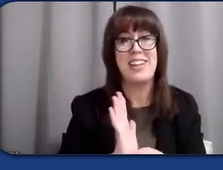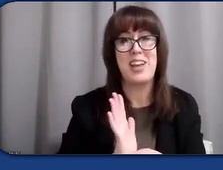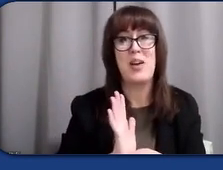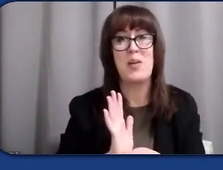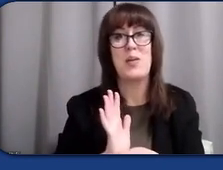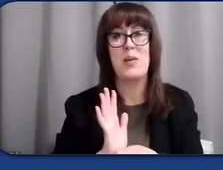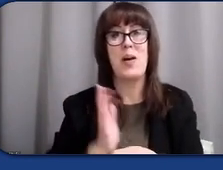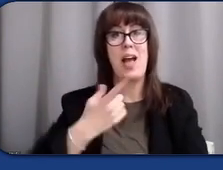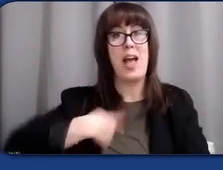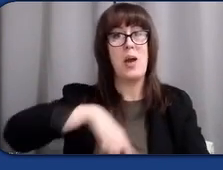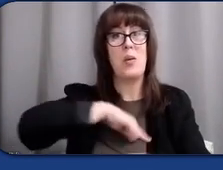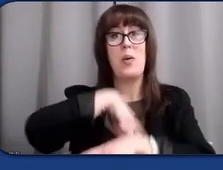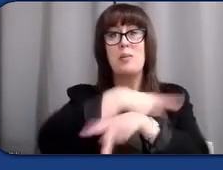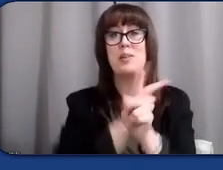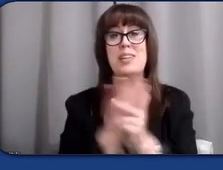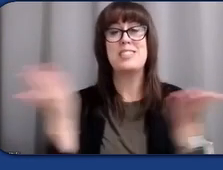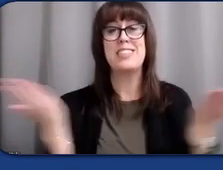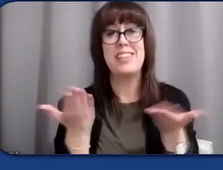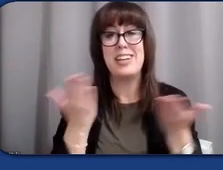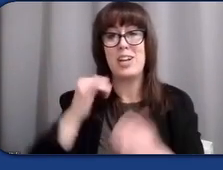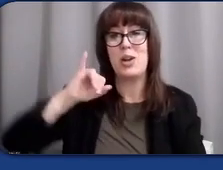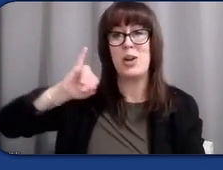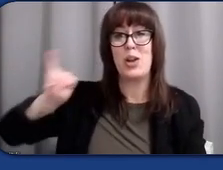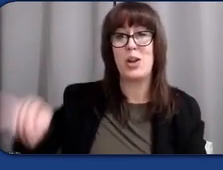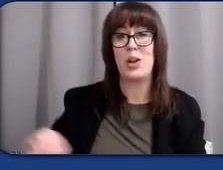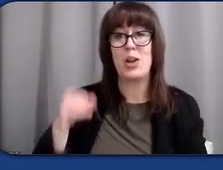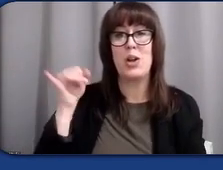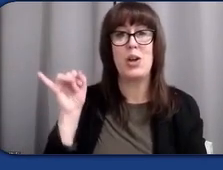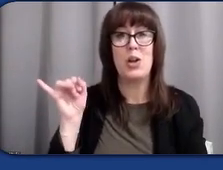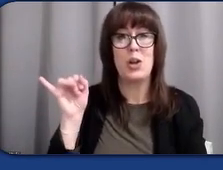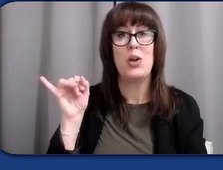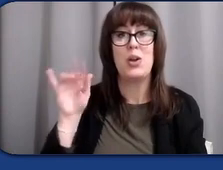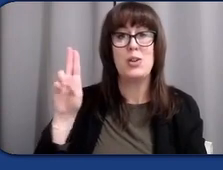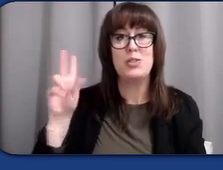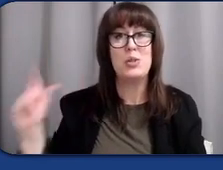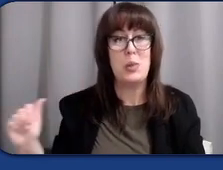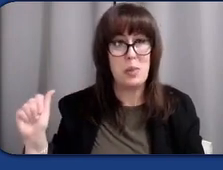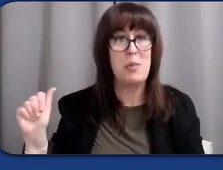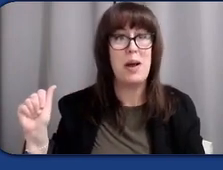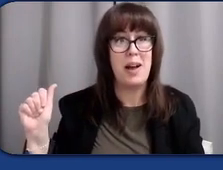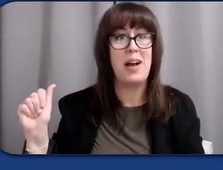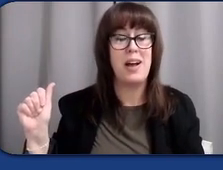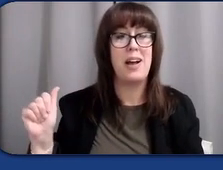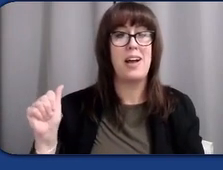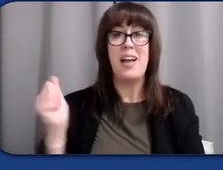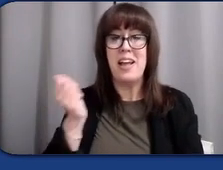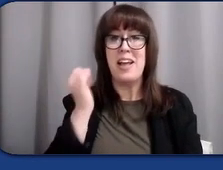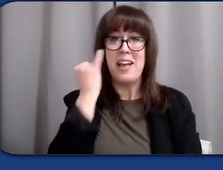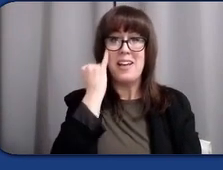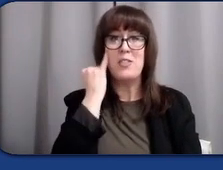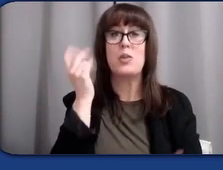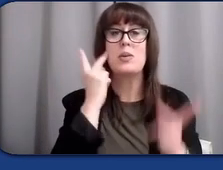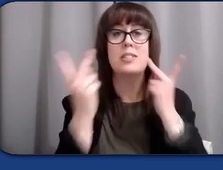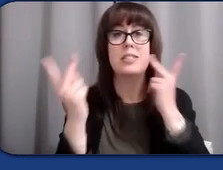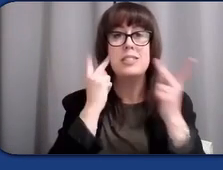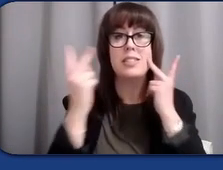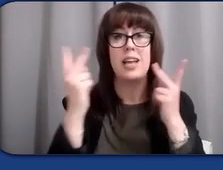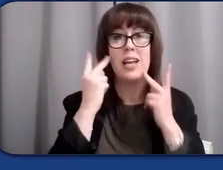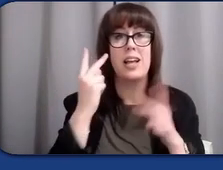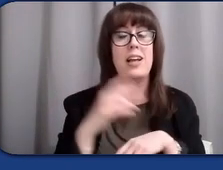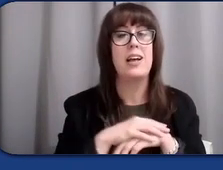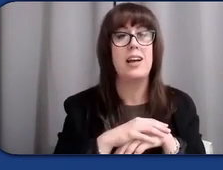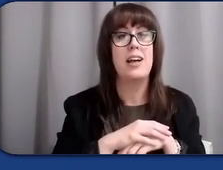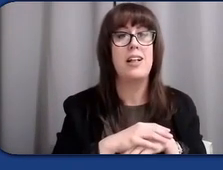video that we produced here in Juba. And also in the background, if you could get Cindy's voice, you could also get, I think, Andy's